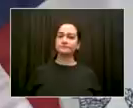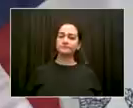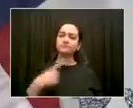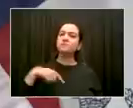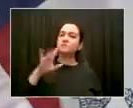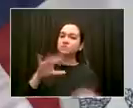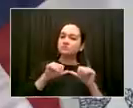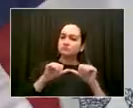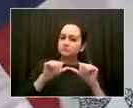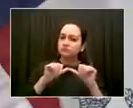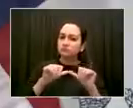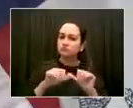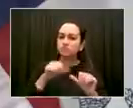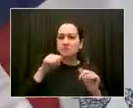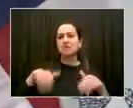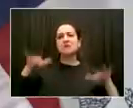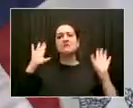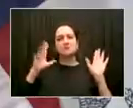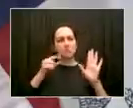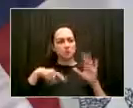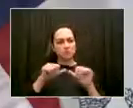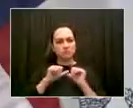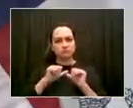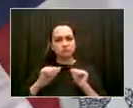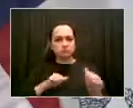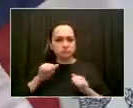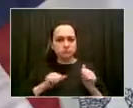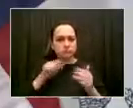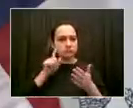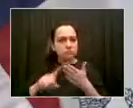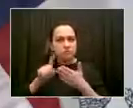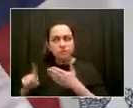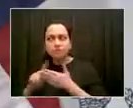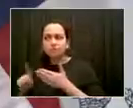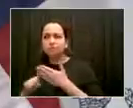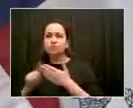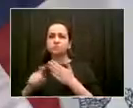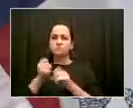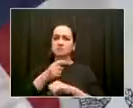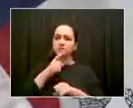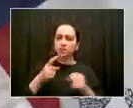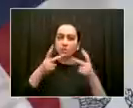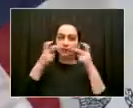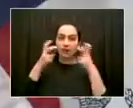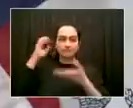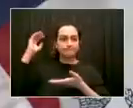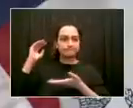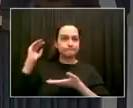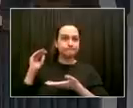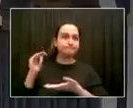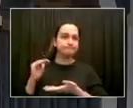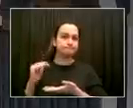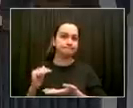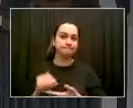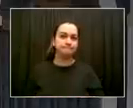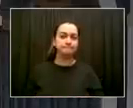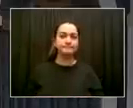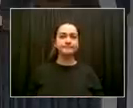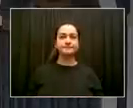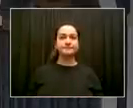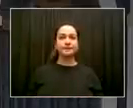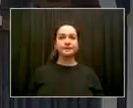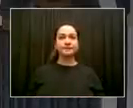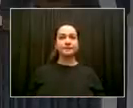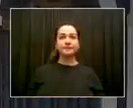latest update on the battle to improve public safety in this city, and then I'll introduce new colleagues to talk